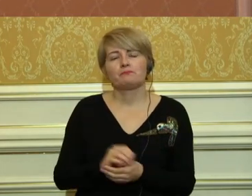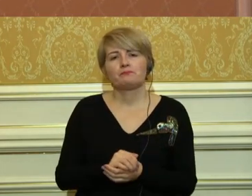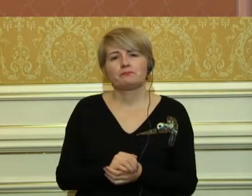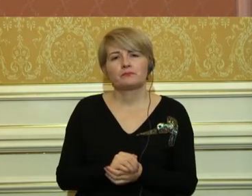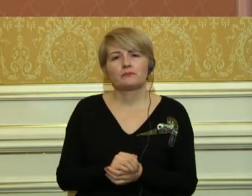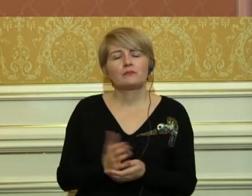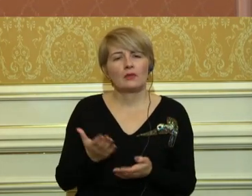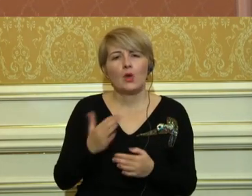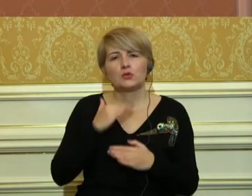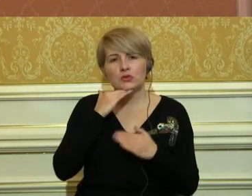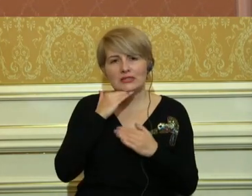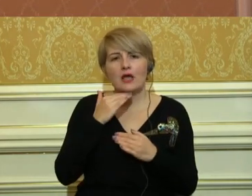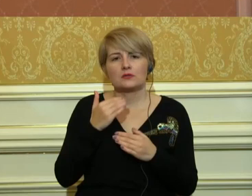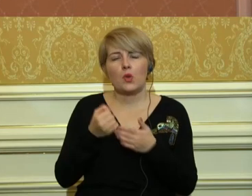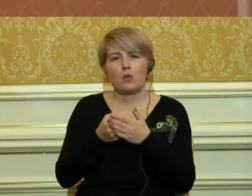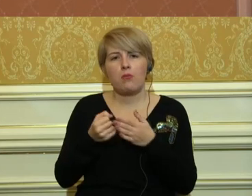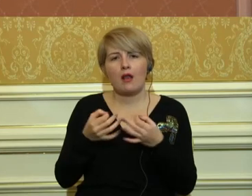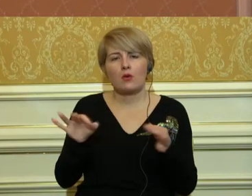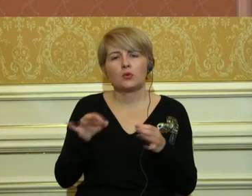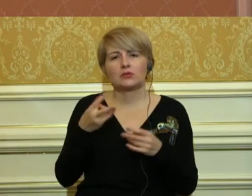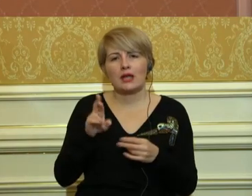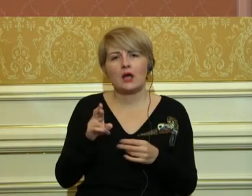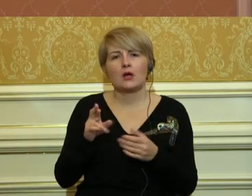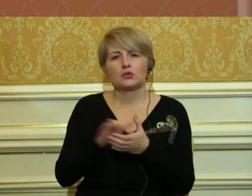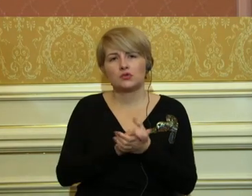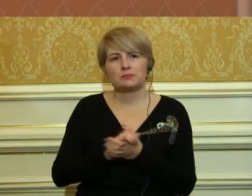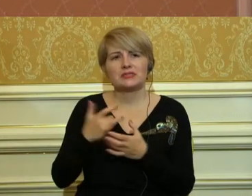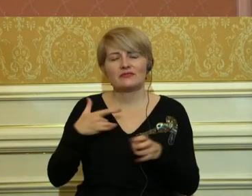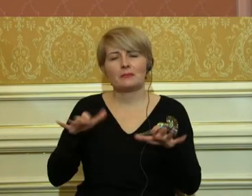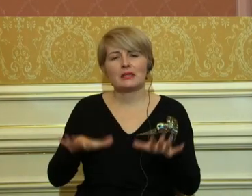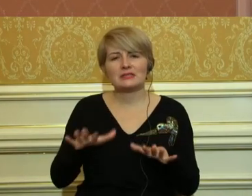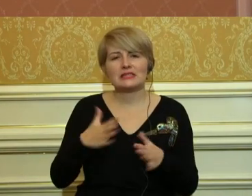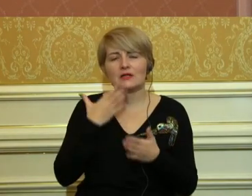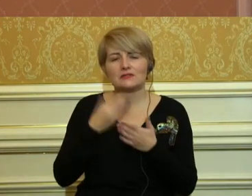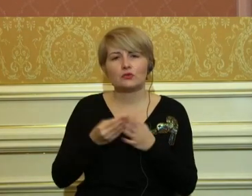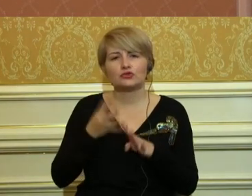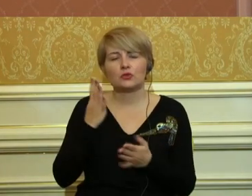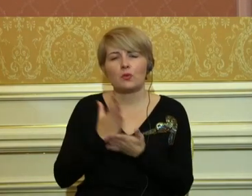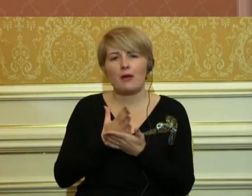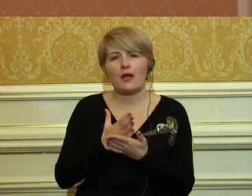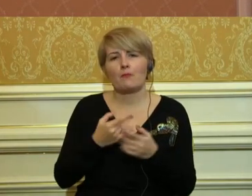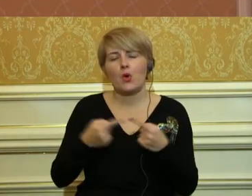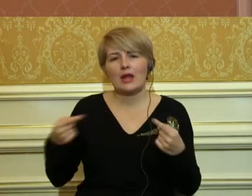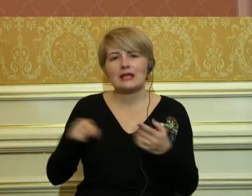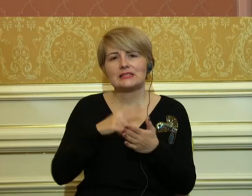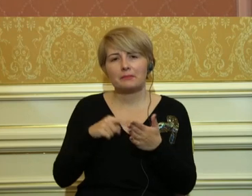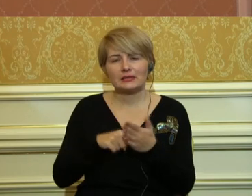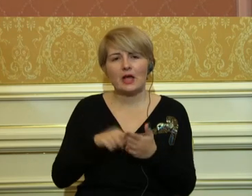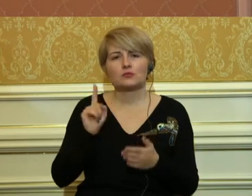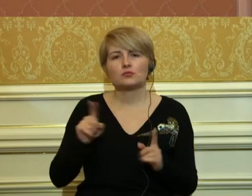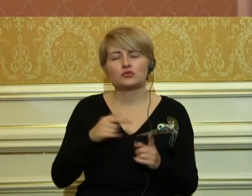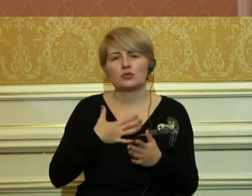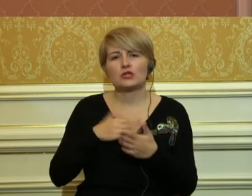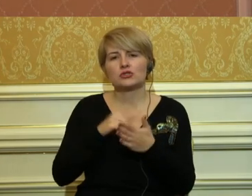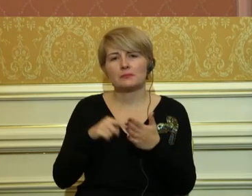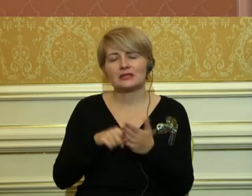it's the very interesting issue, very global ideas for the society. We do have